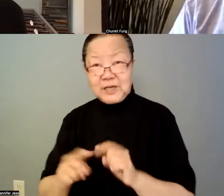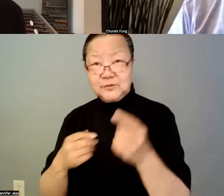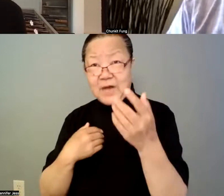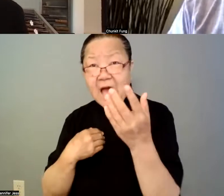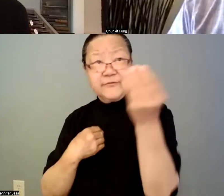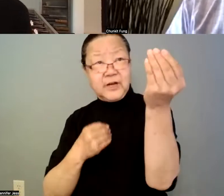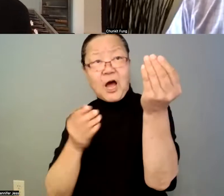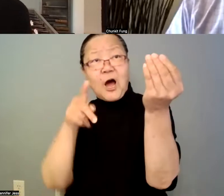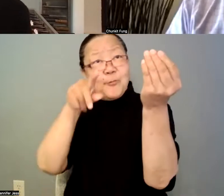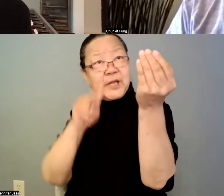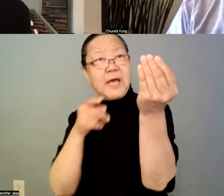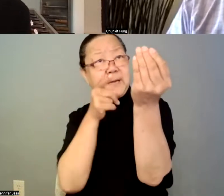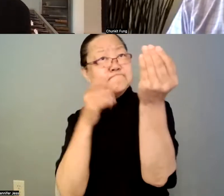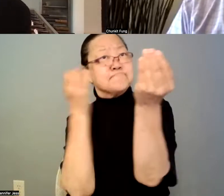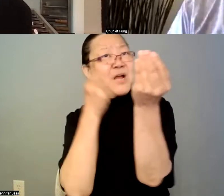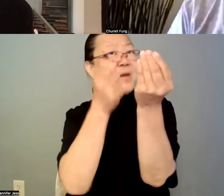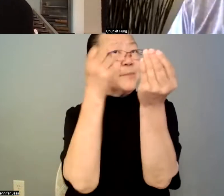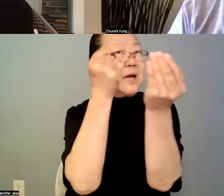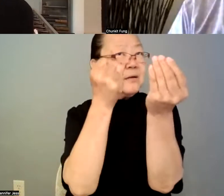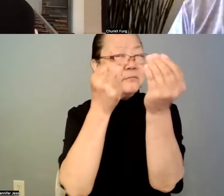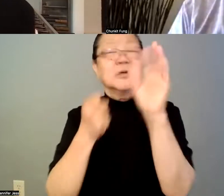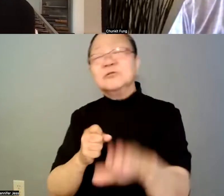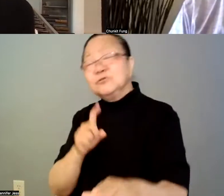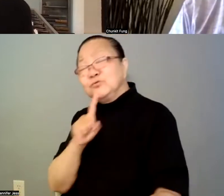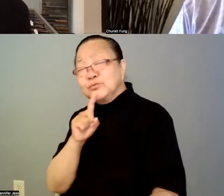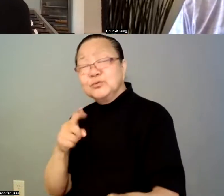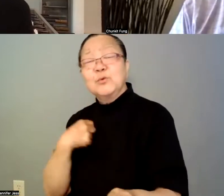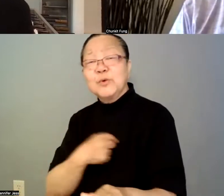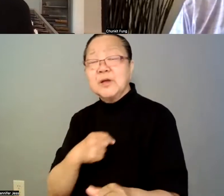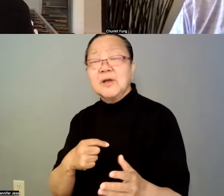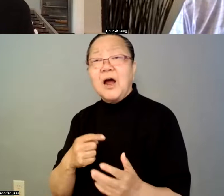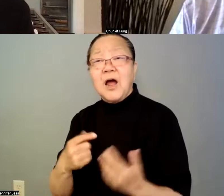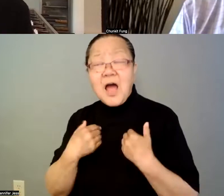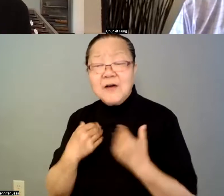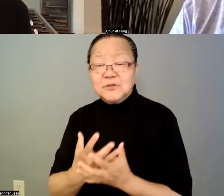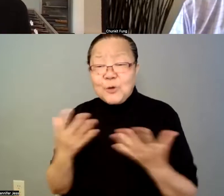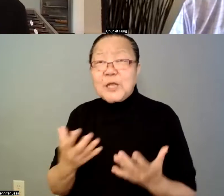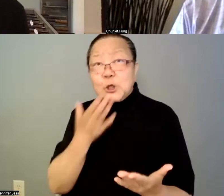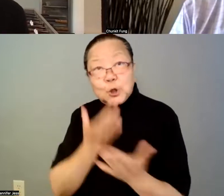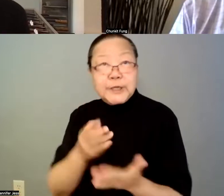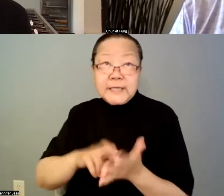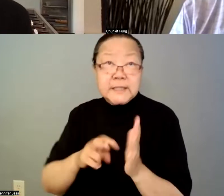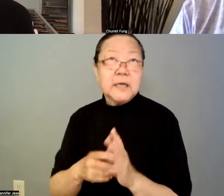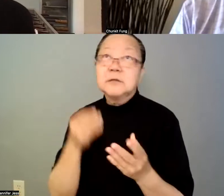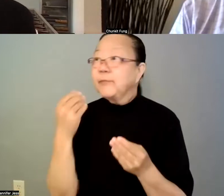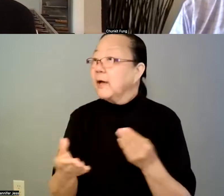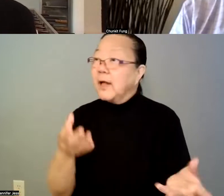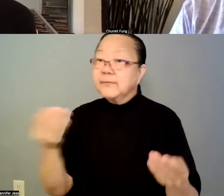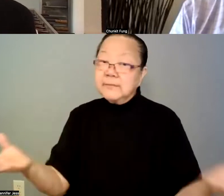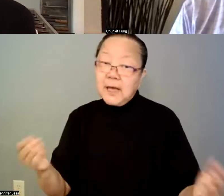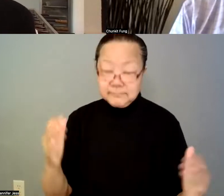for. I think we are drowning in vague intent without hard outcomes or timelines.